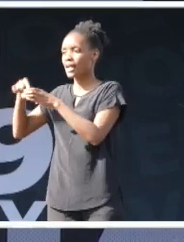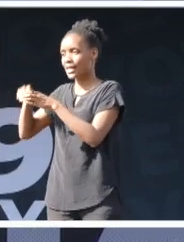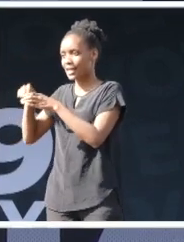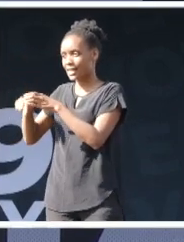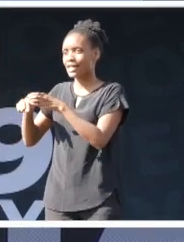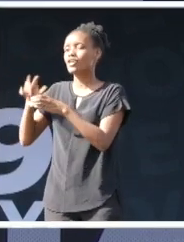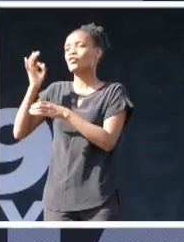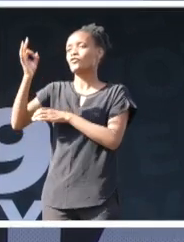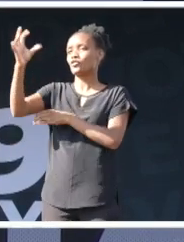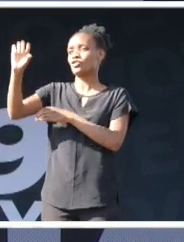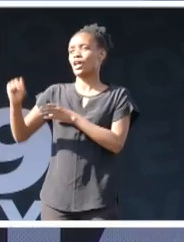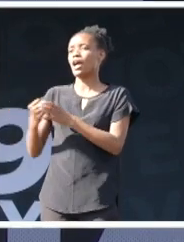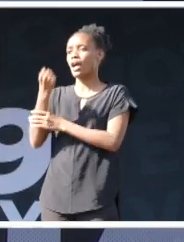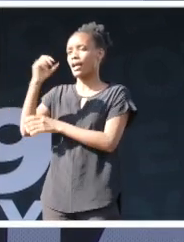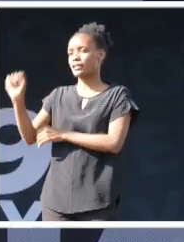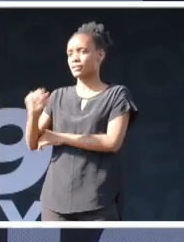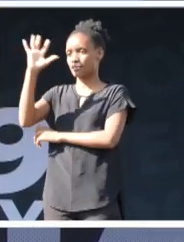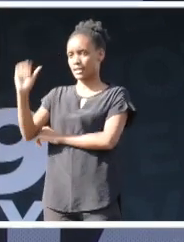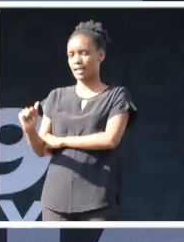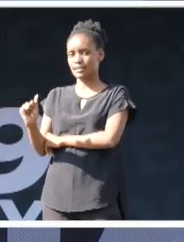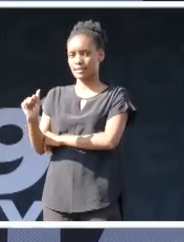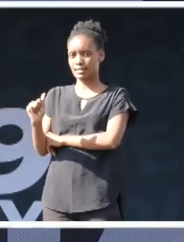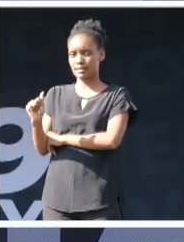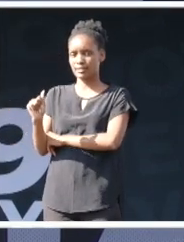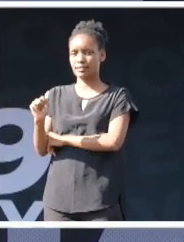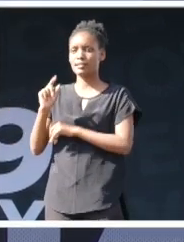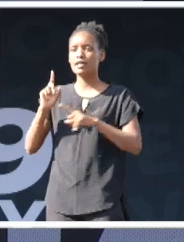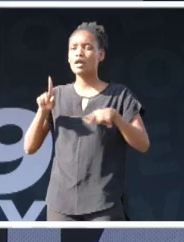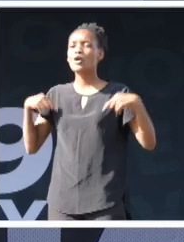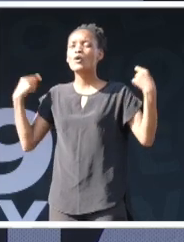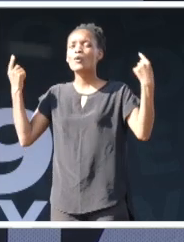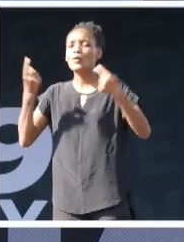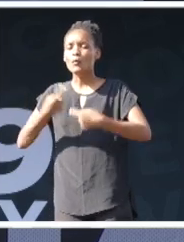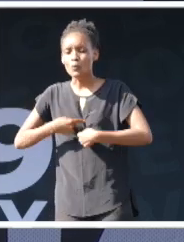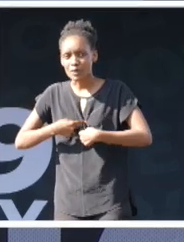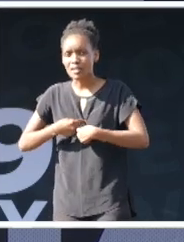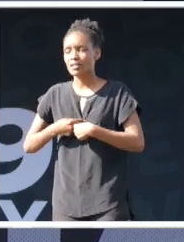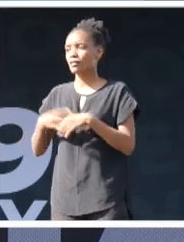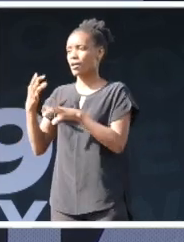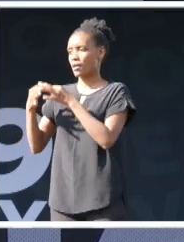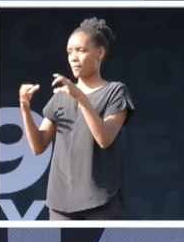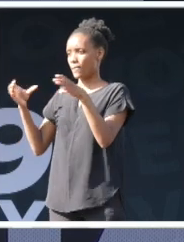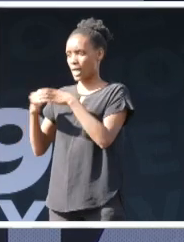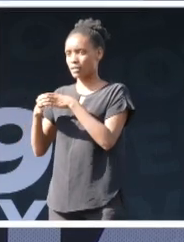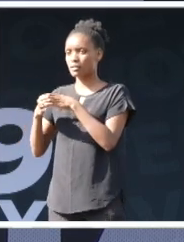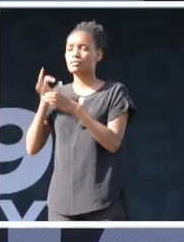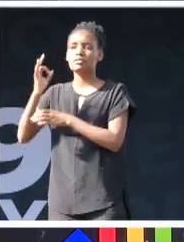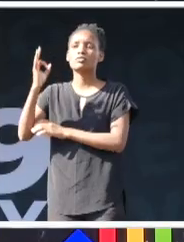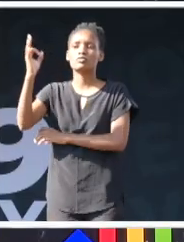the future. We are a party of the future.